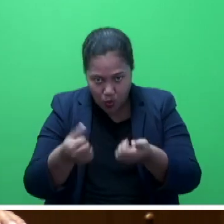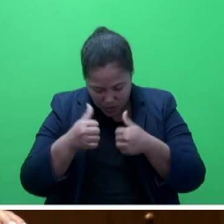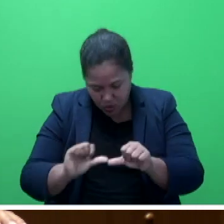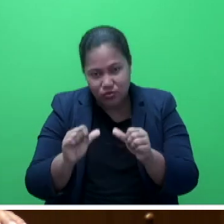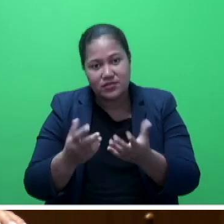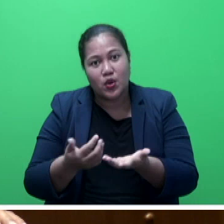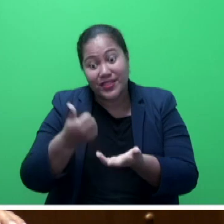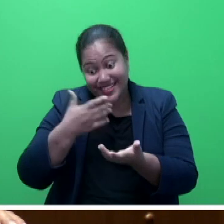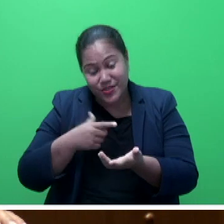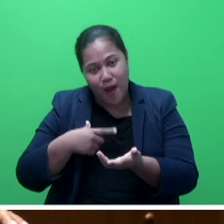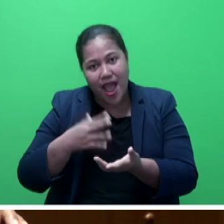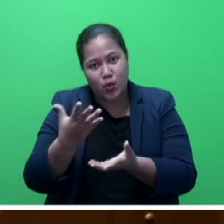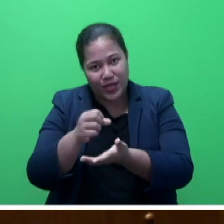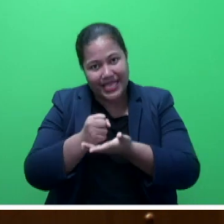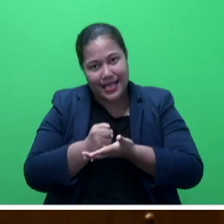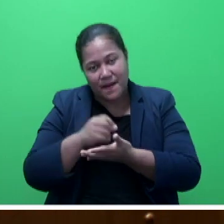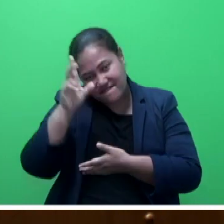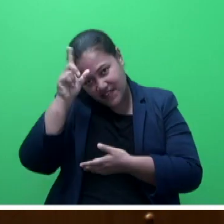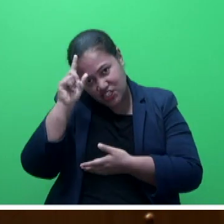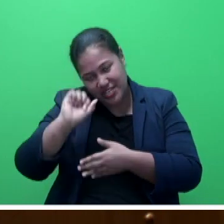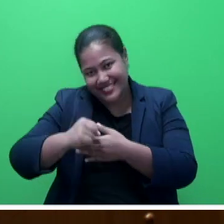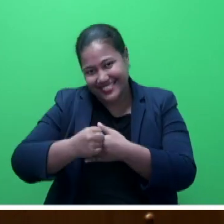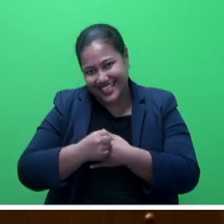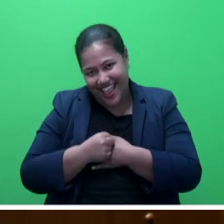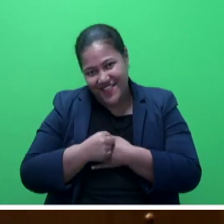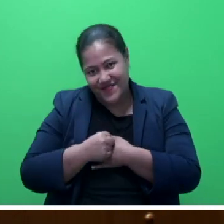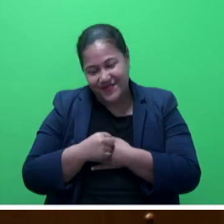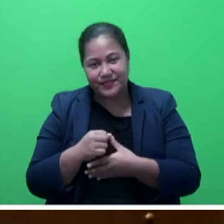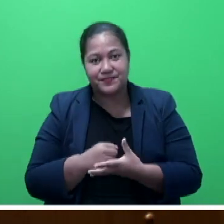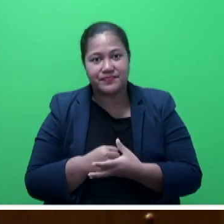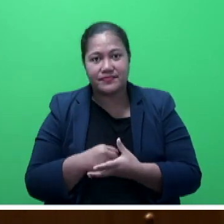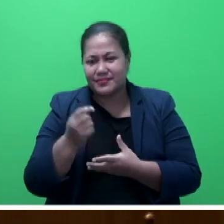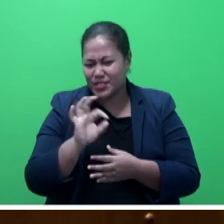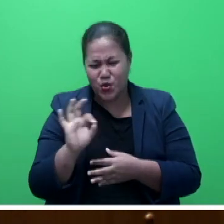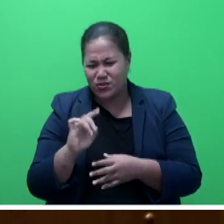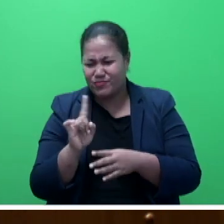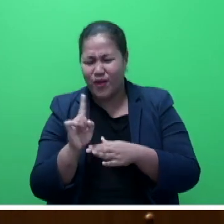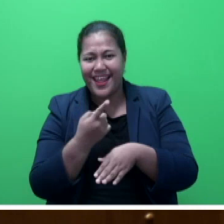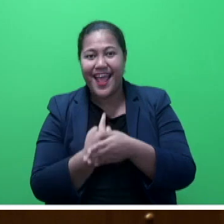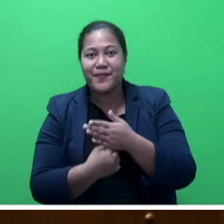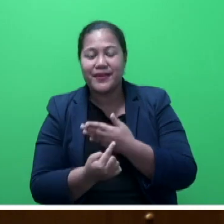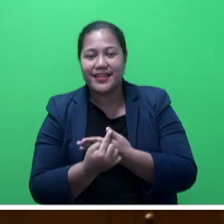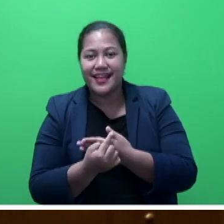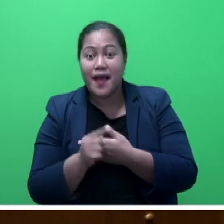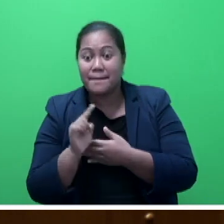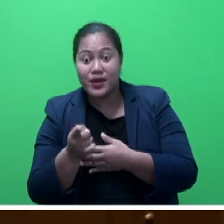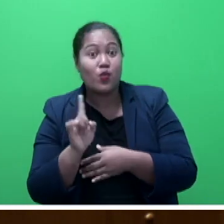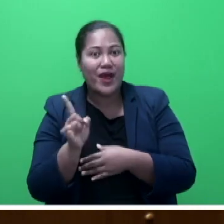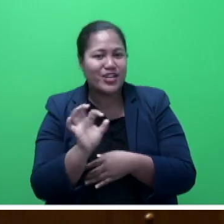kept Fijians safe. Ironically, the proof is not in what happened, but in what did not